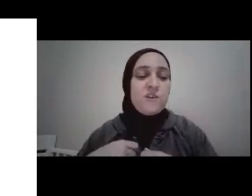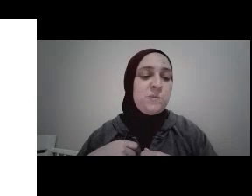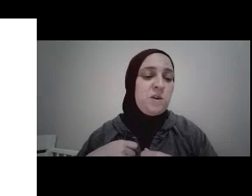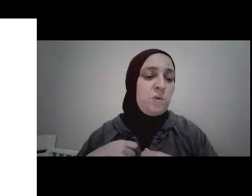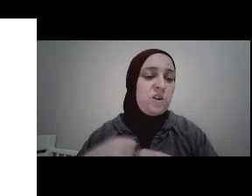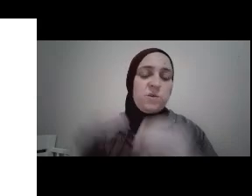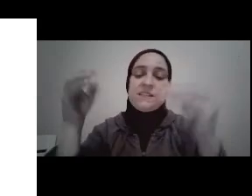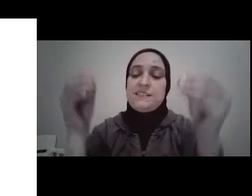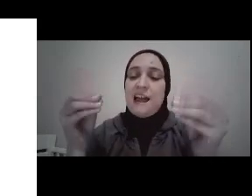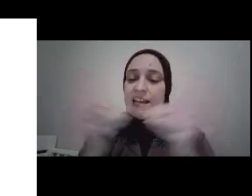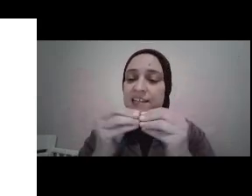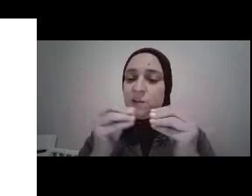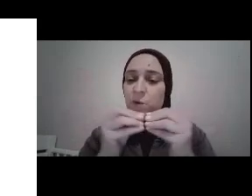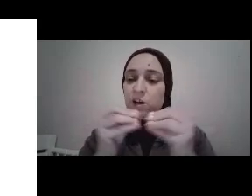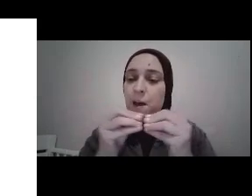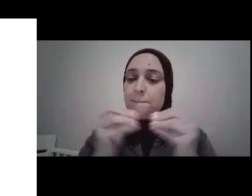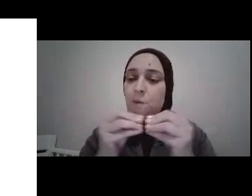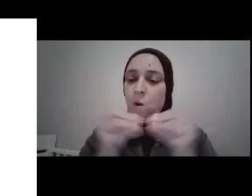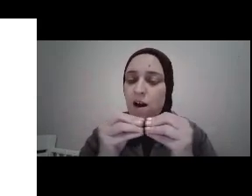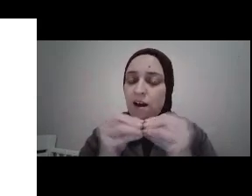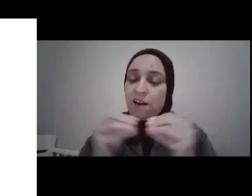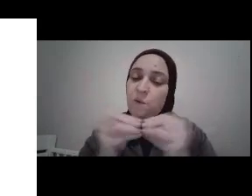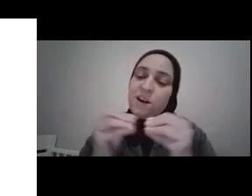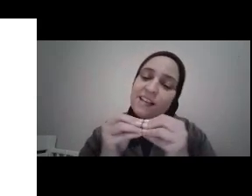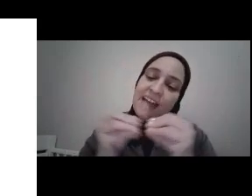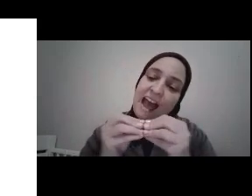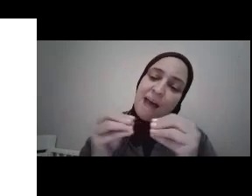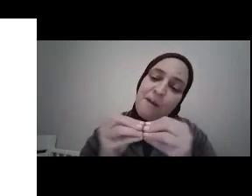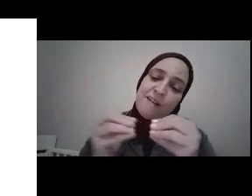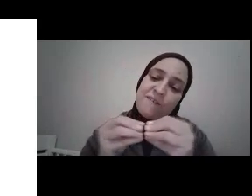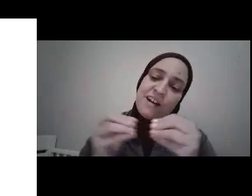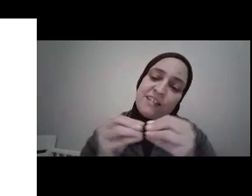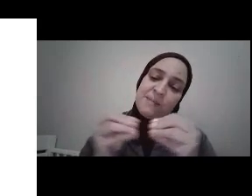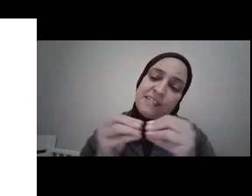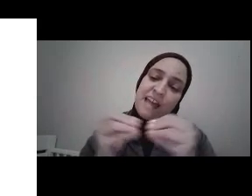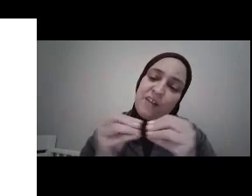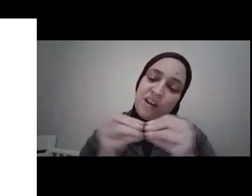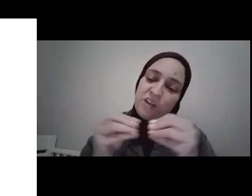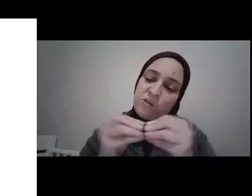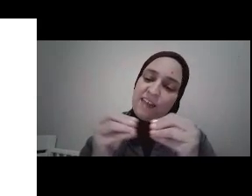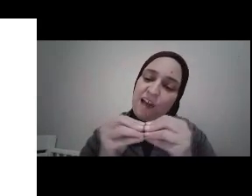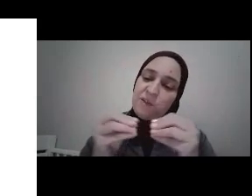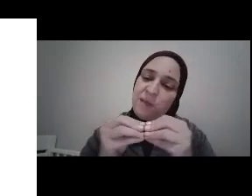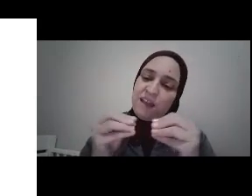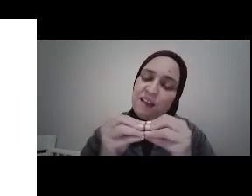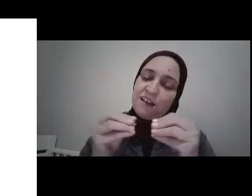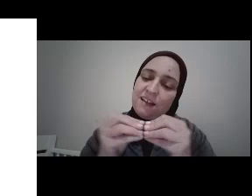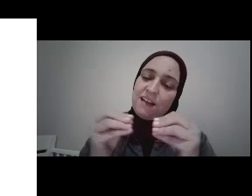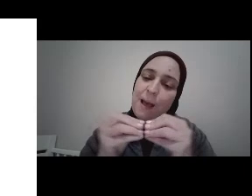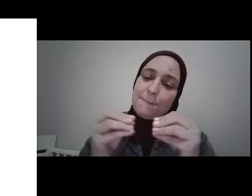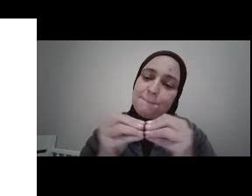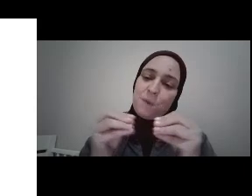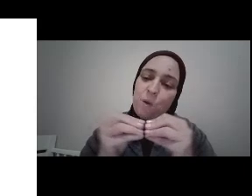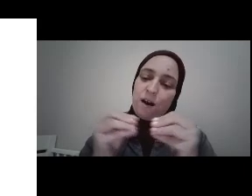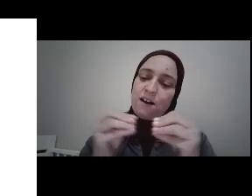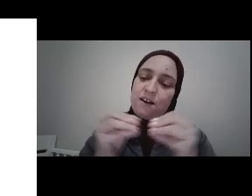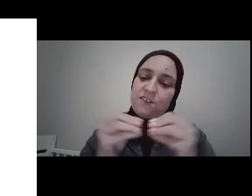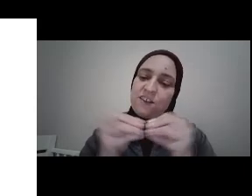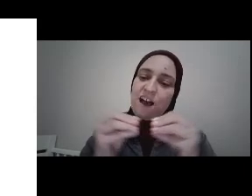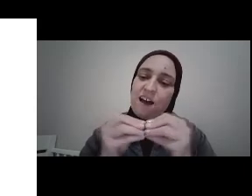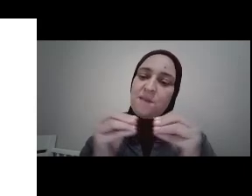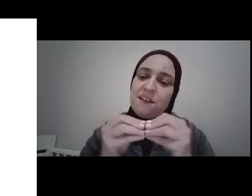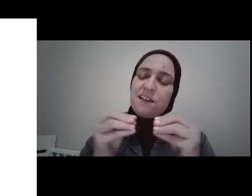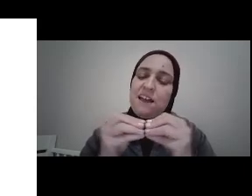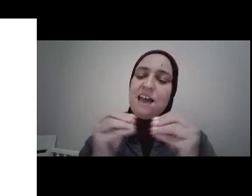the first word we'll use in sign is the word more. We're going to tap our fingertips together. Can you try that with me? More.